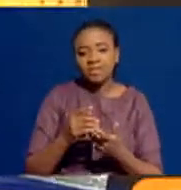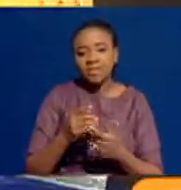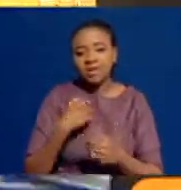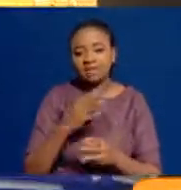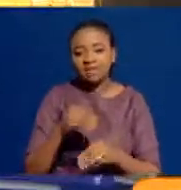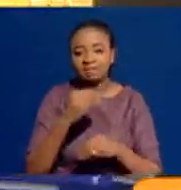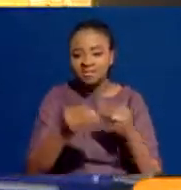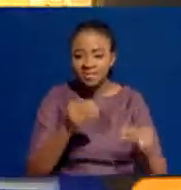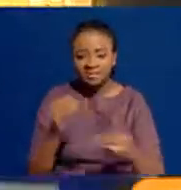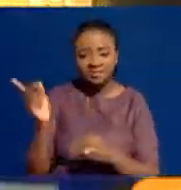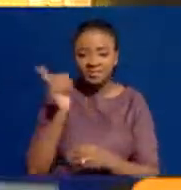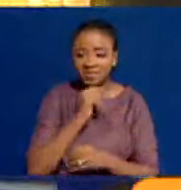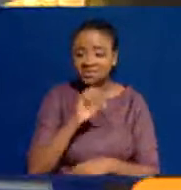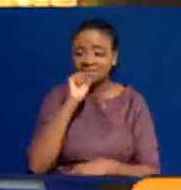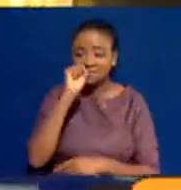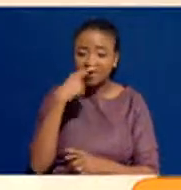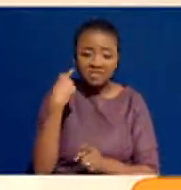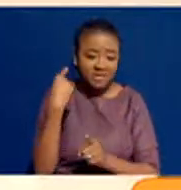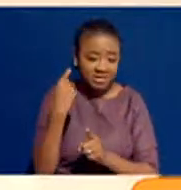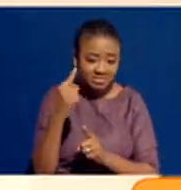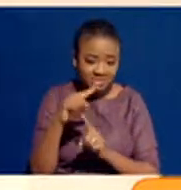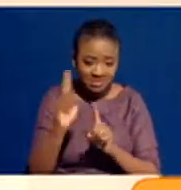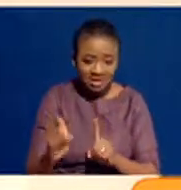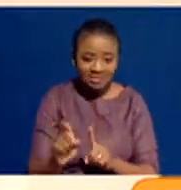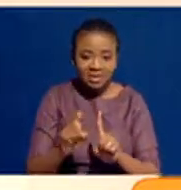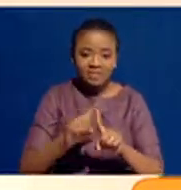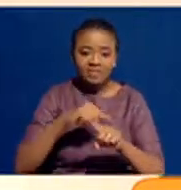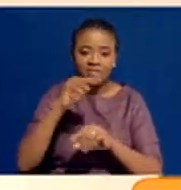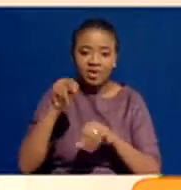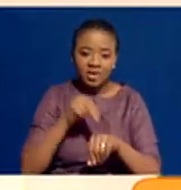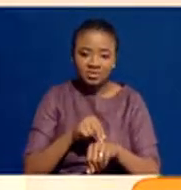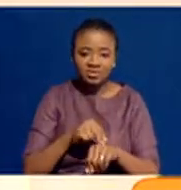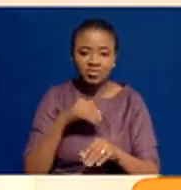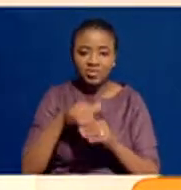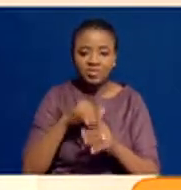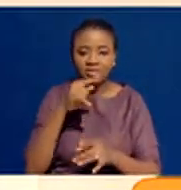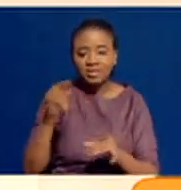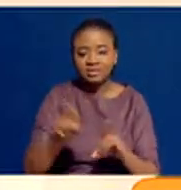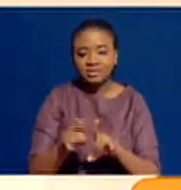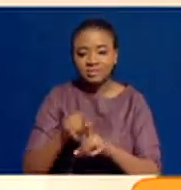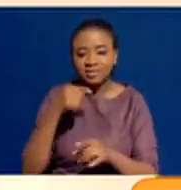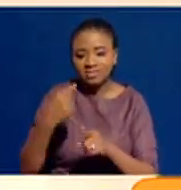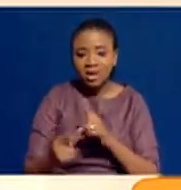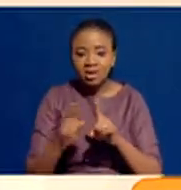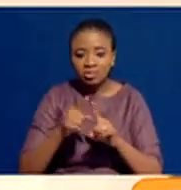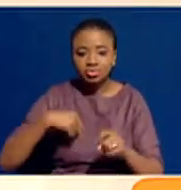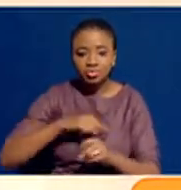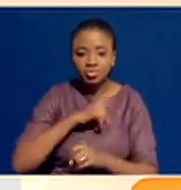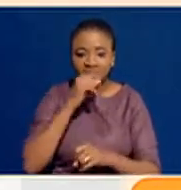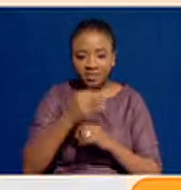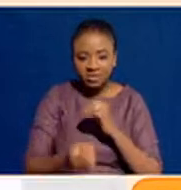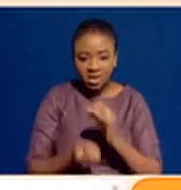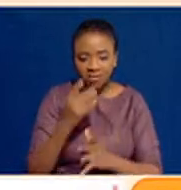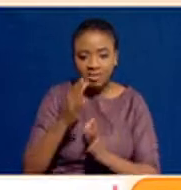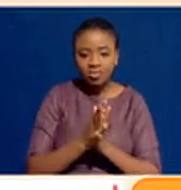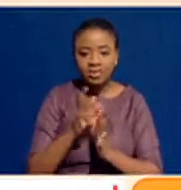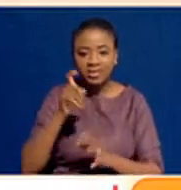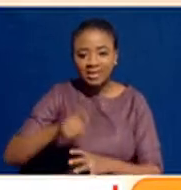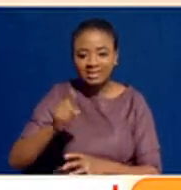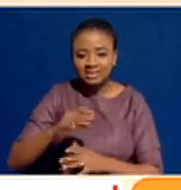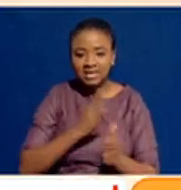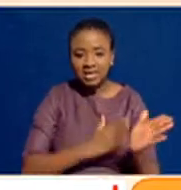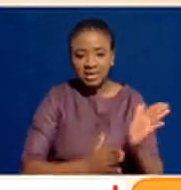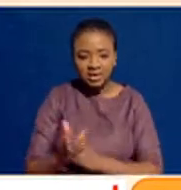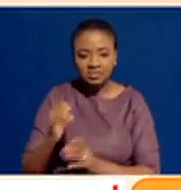national examinations within the same year. We have come up with necessary arrangements to ensure that all goes